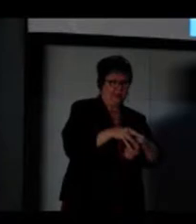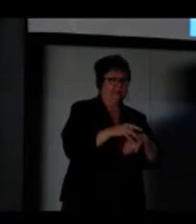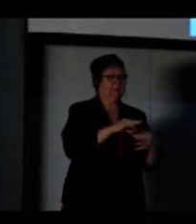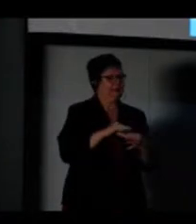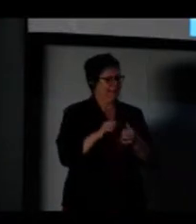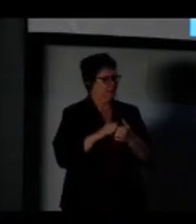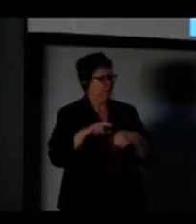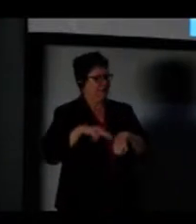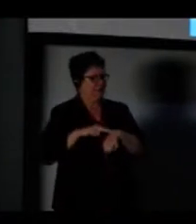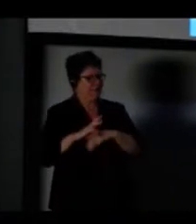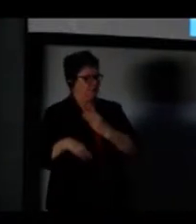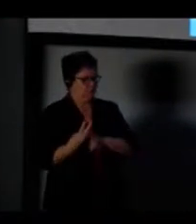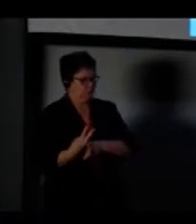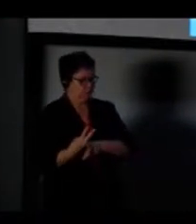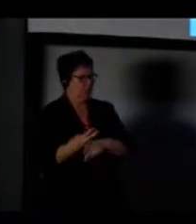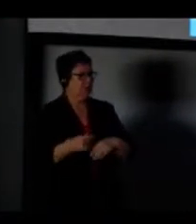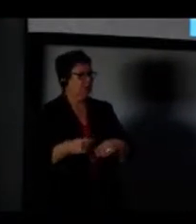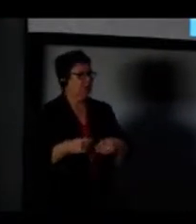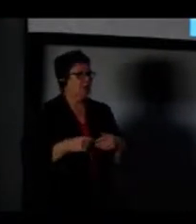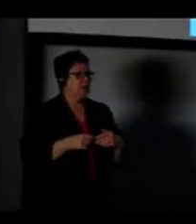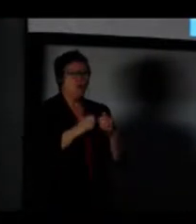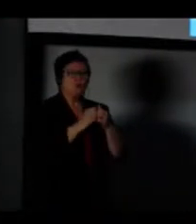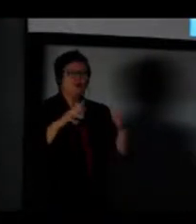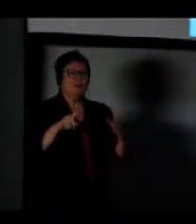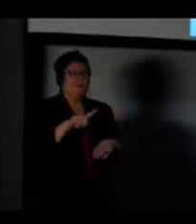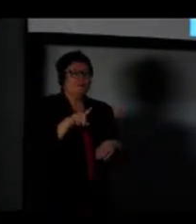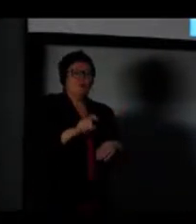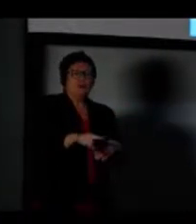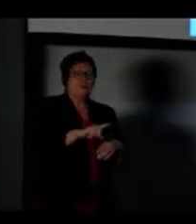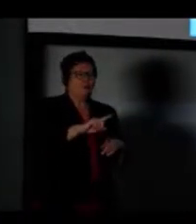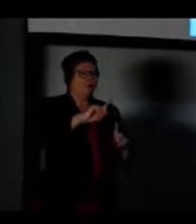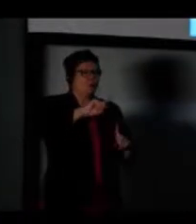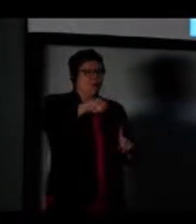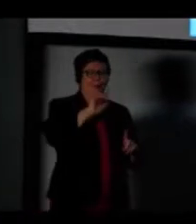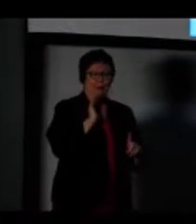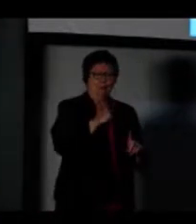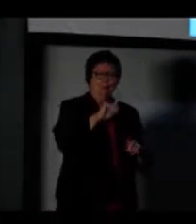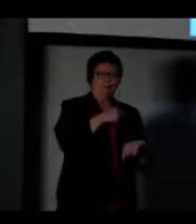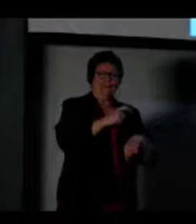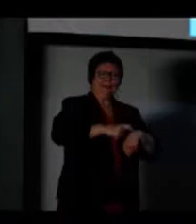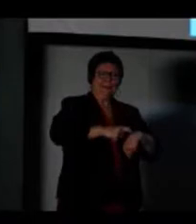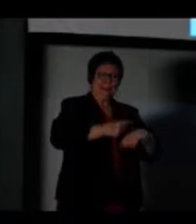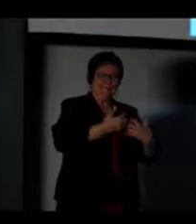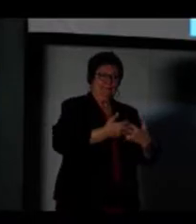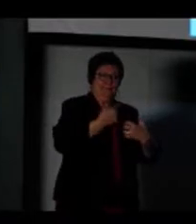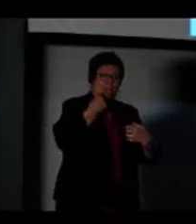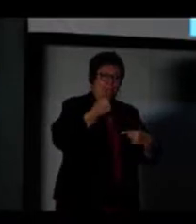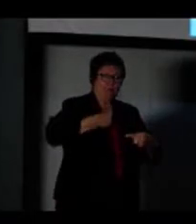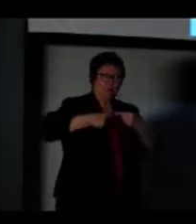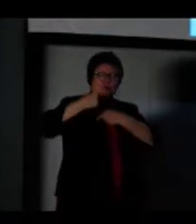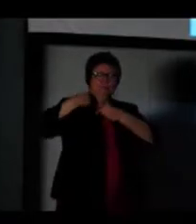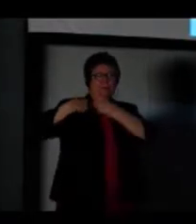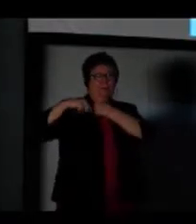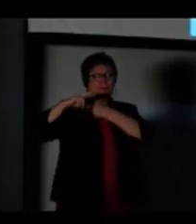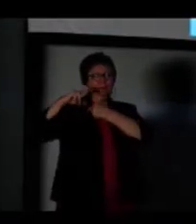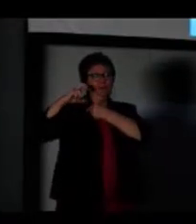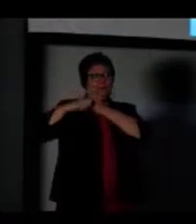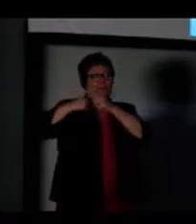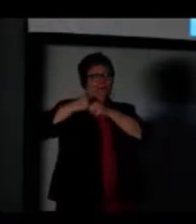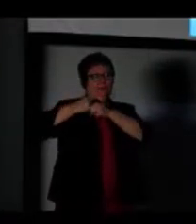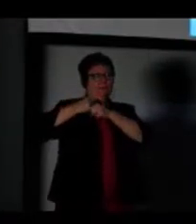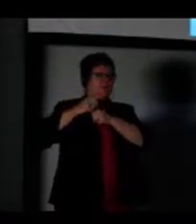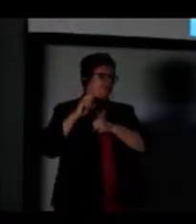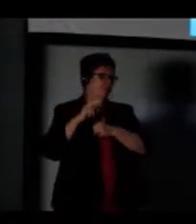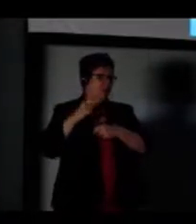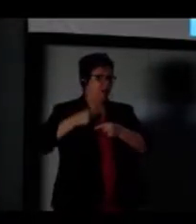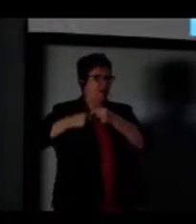with respect to the natural world. Unambiguously, the only time machine we've got for going back the last 300 years or even the last